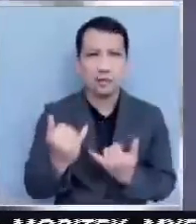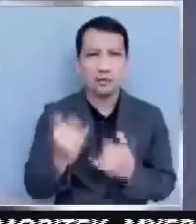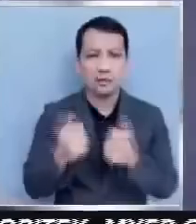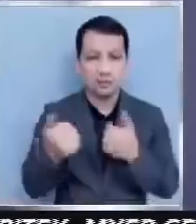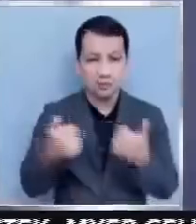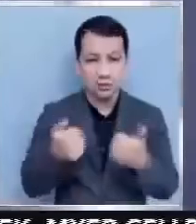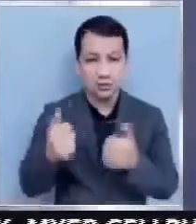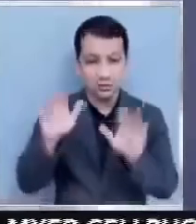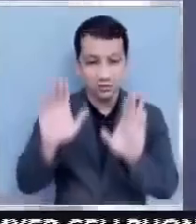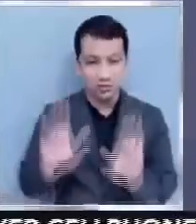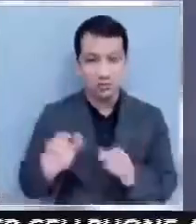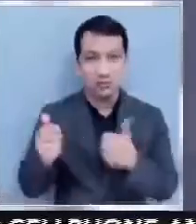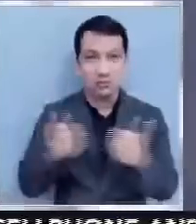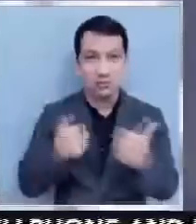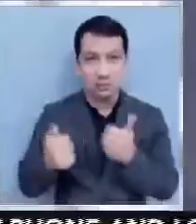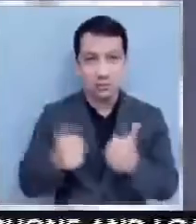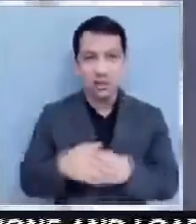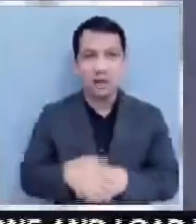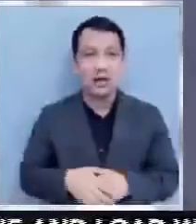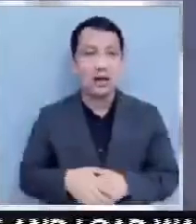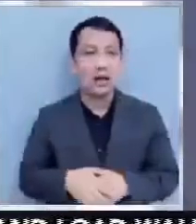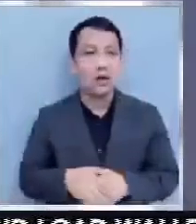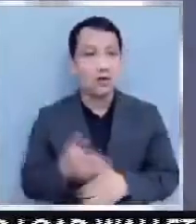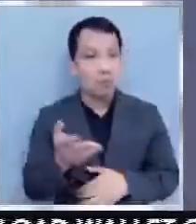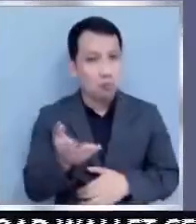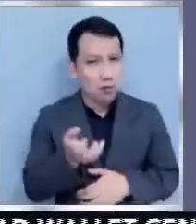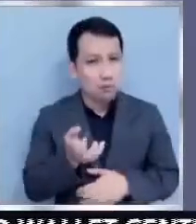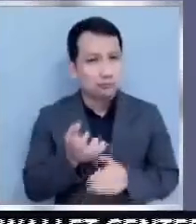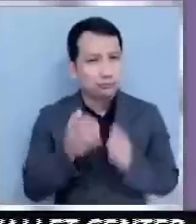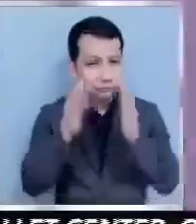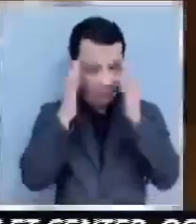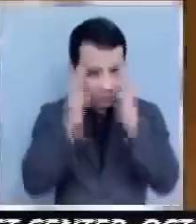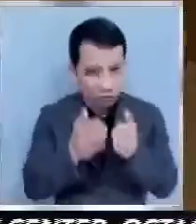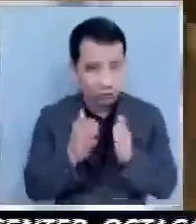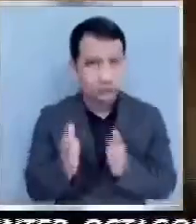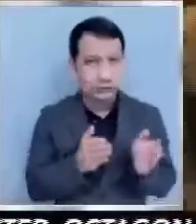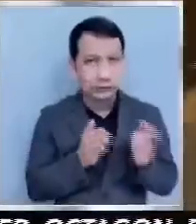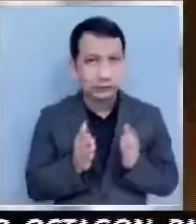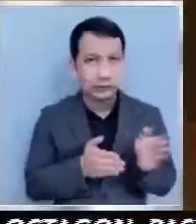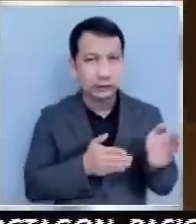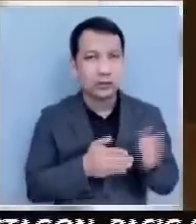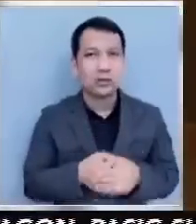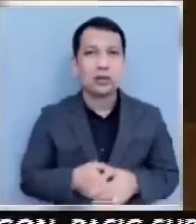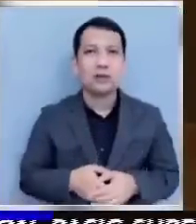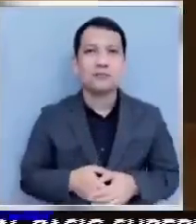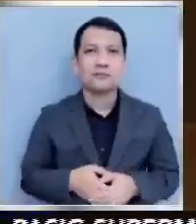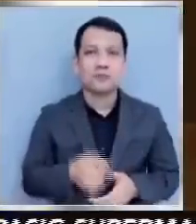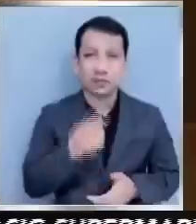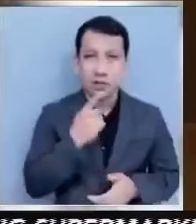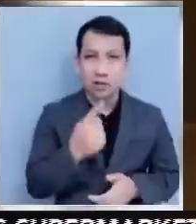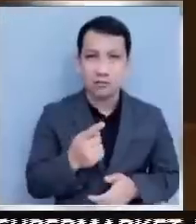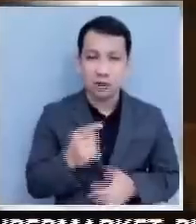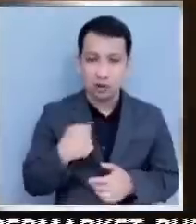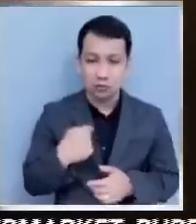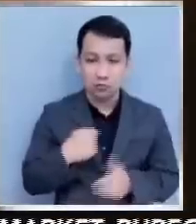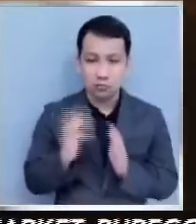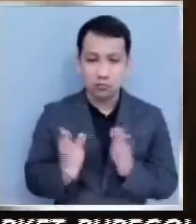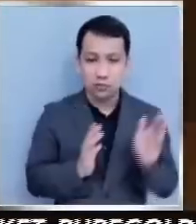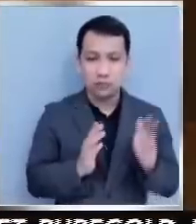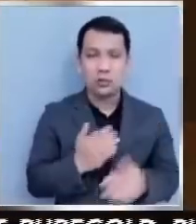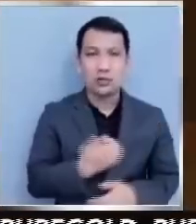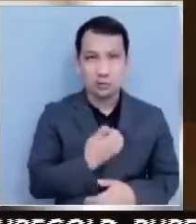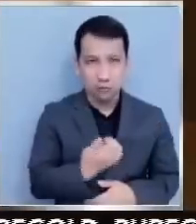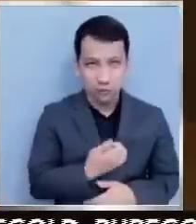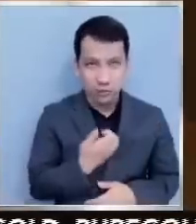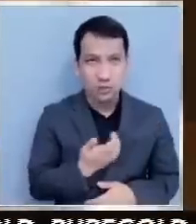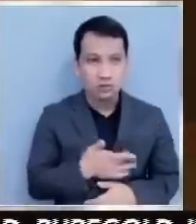competition. Isang araw sa kanyang pinagtutuunan ng pansin, to be able to prepare emotionally, because I think that's